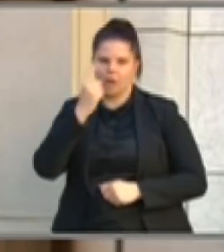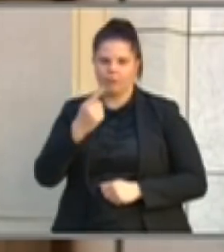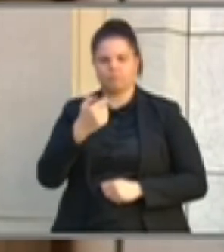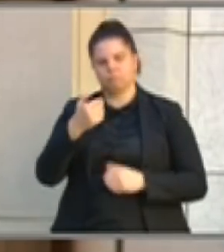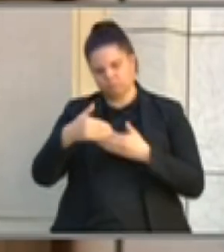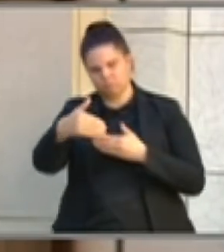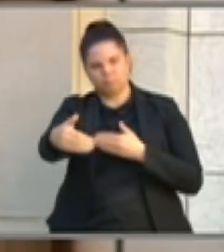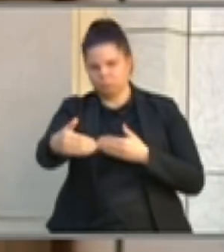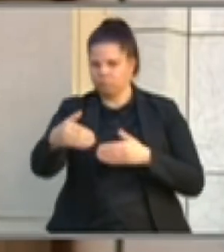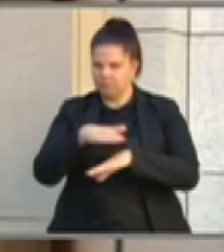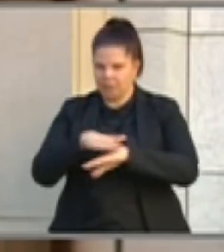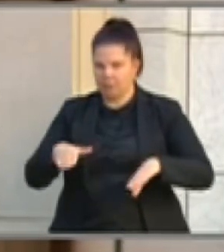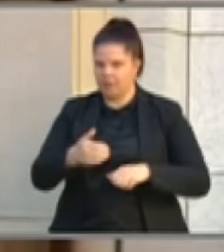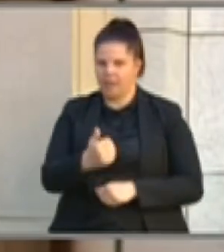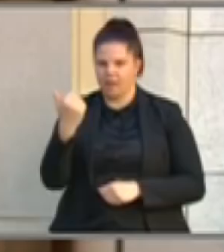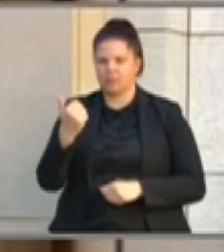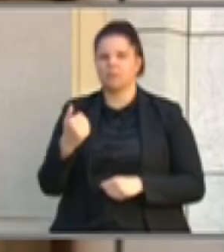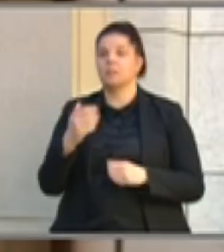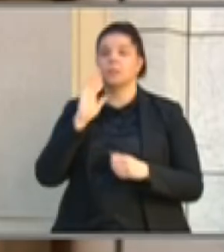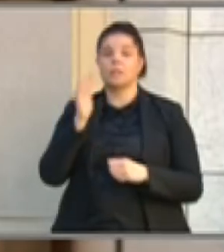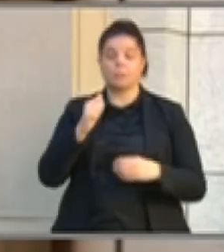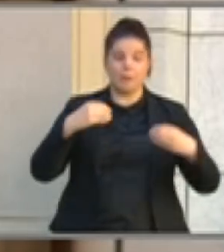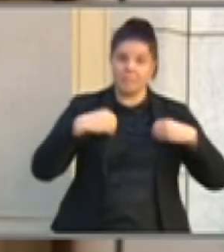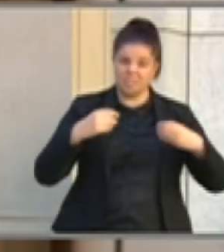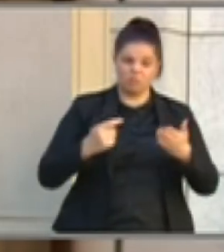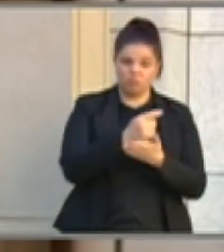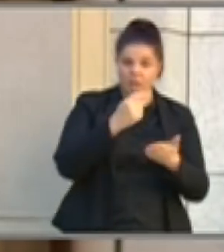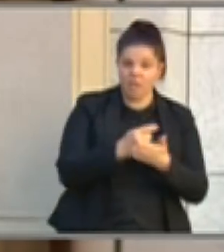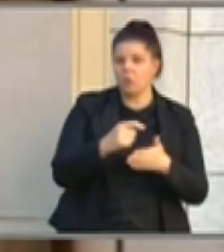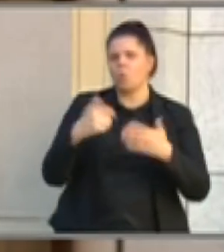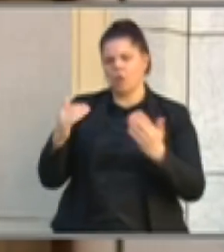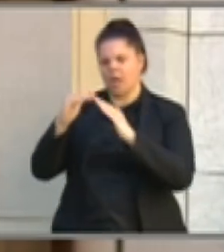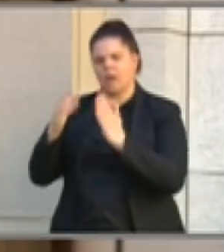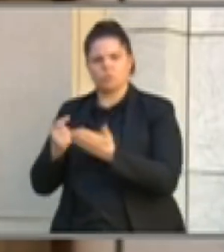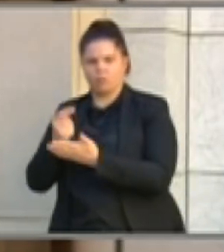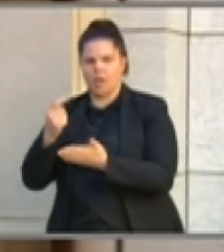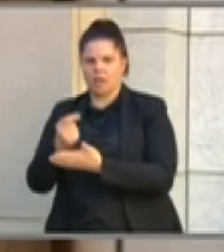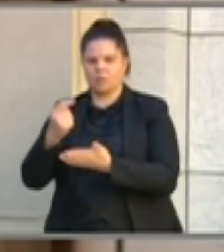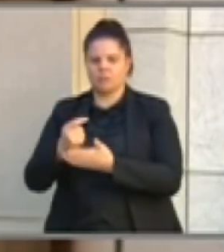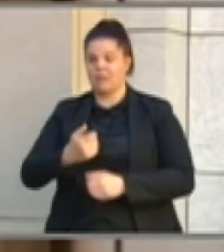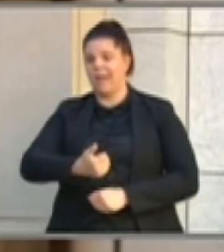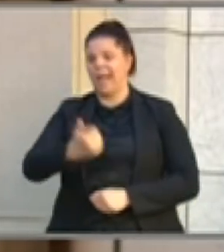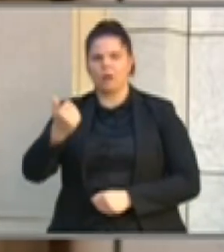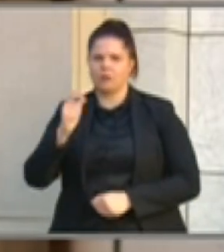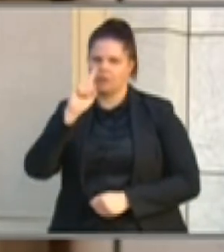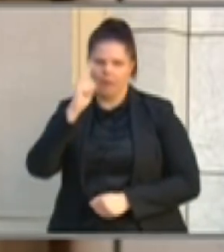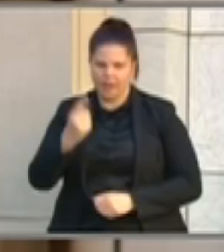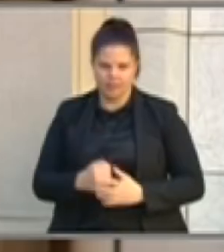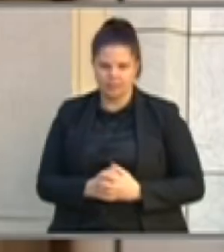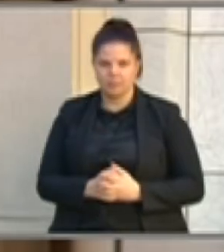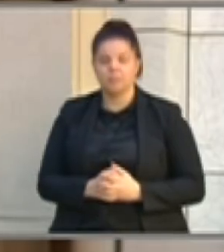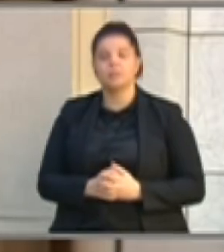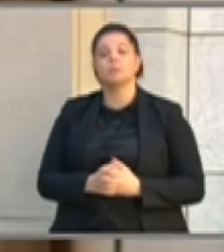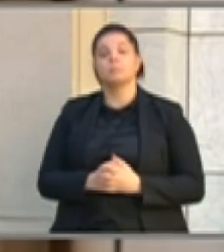both commercial and residential leases. The follow-on effects of that in terms of guarantees